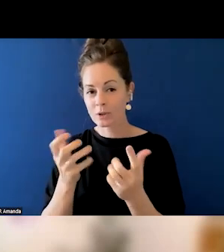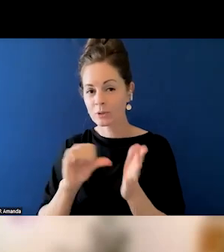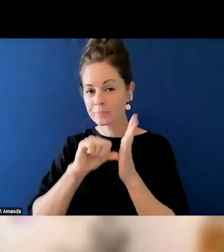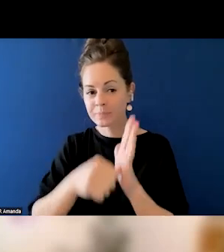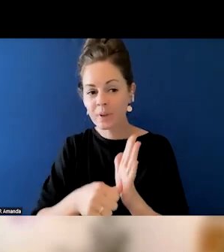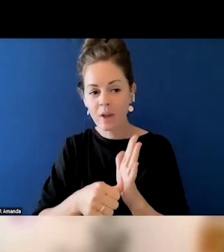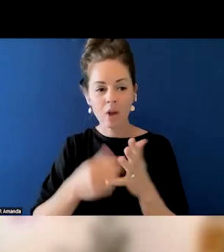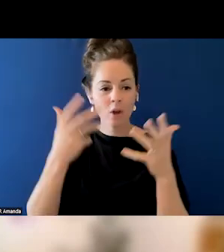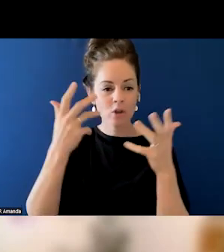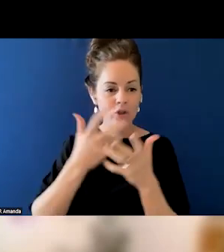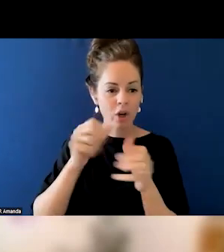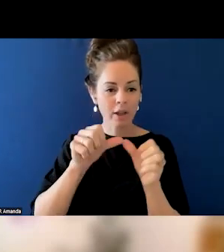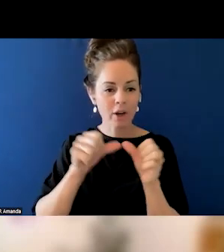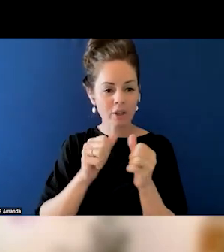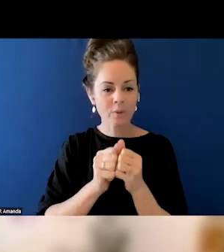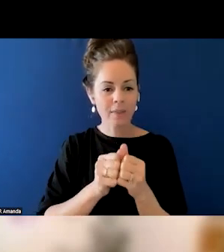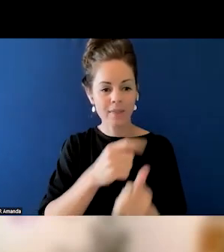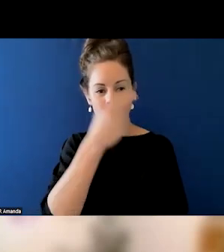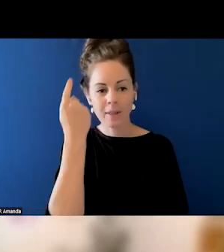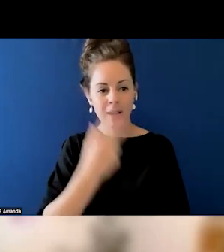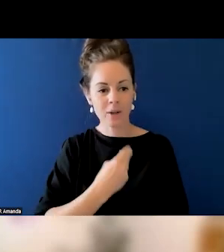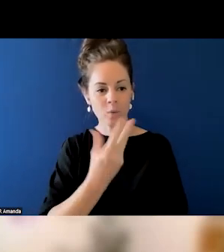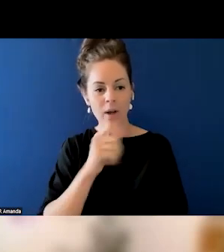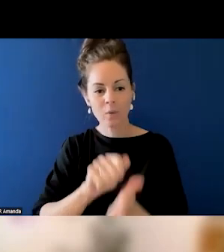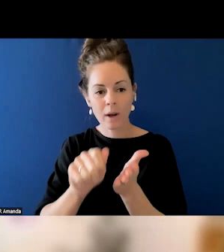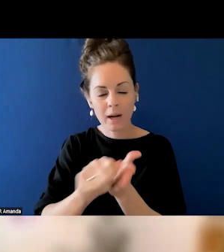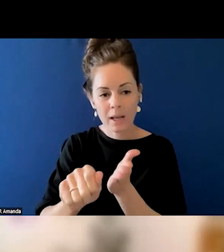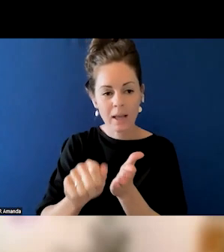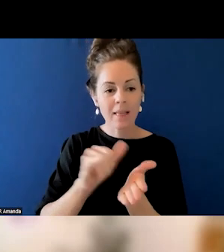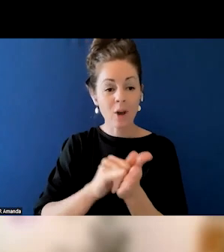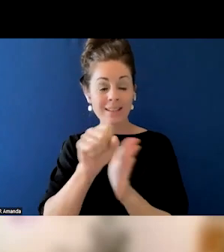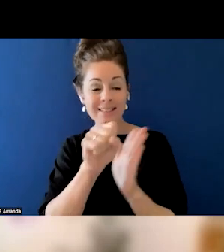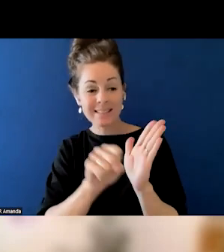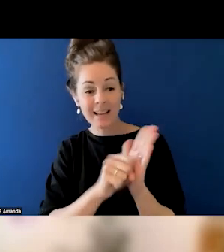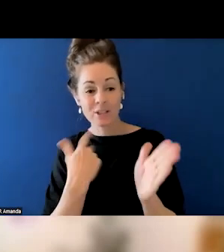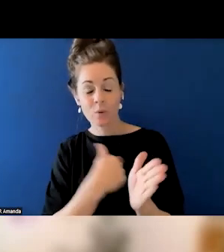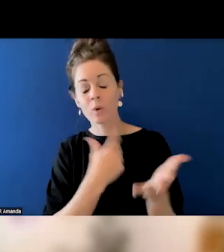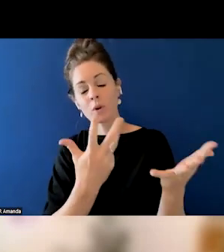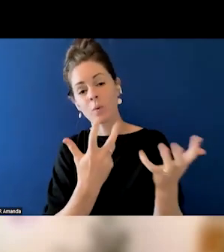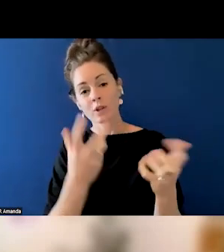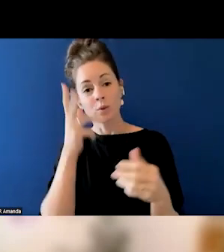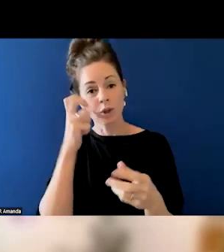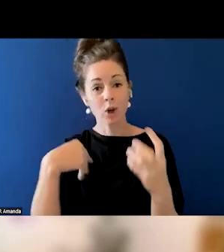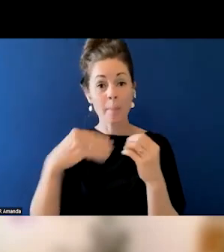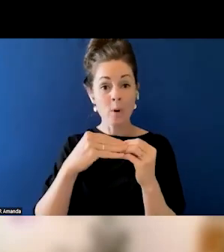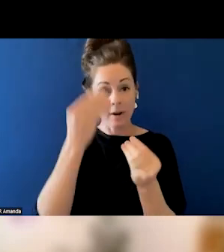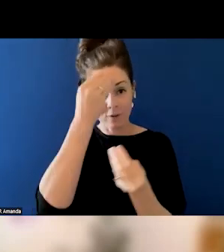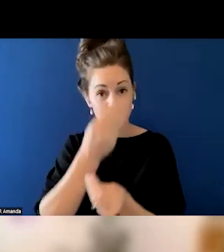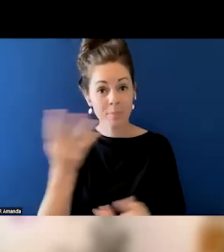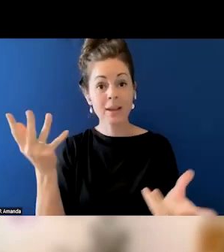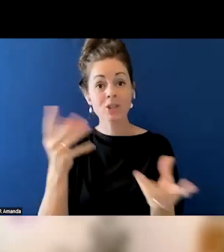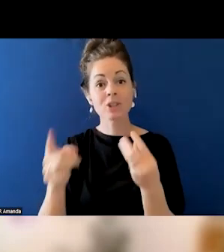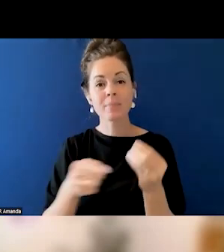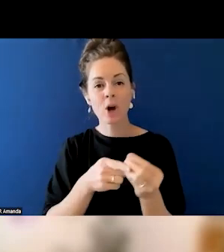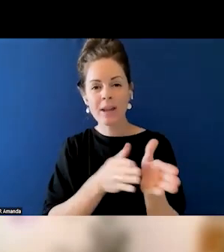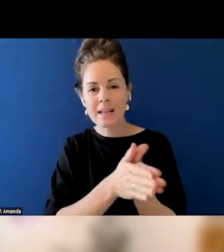darkened areas with the black and white ones are states that we would love to hear more information about some of the